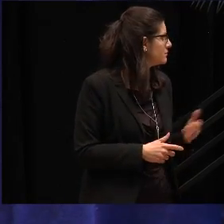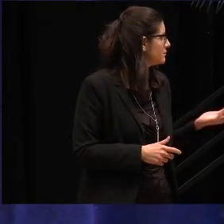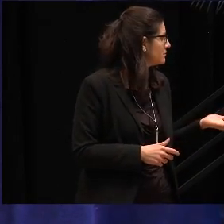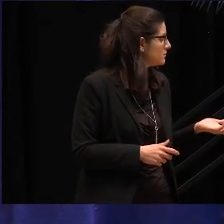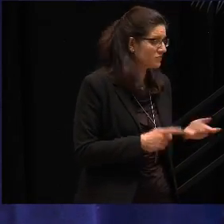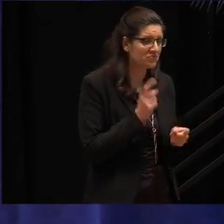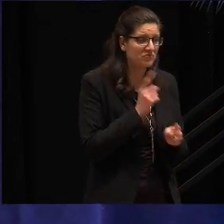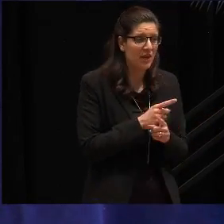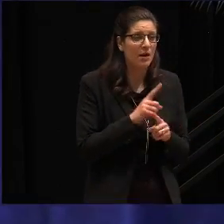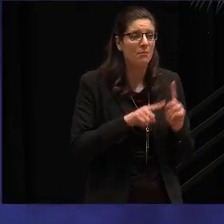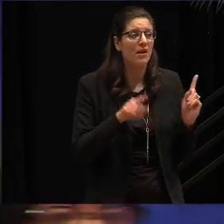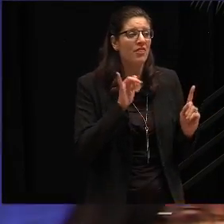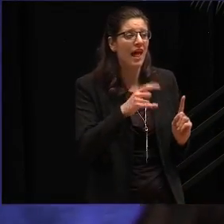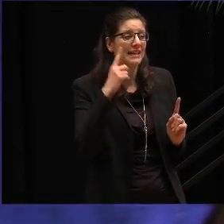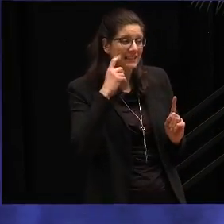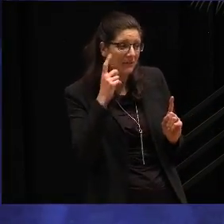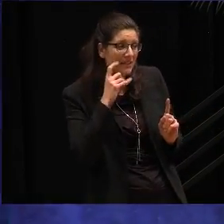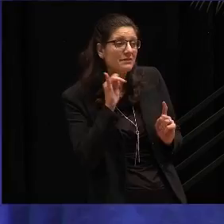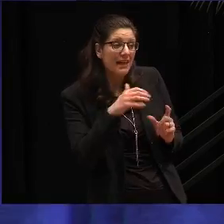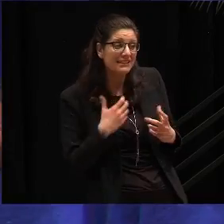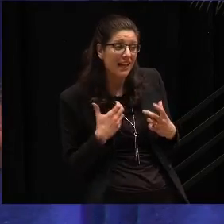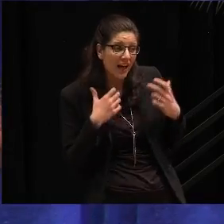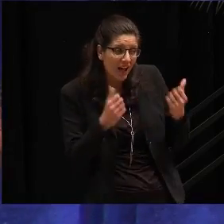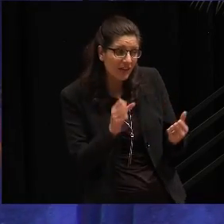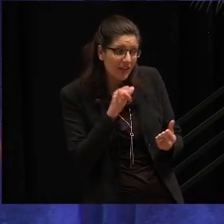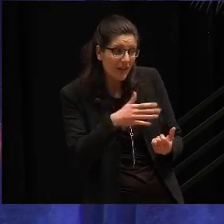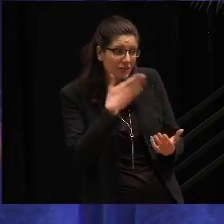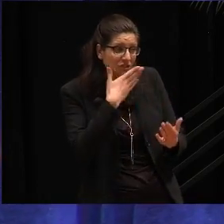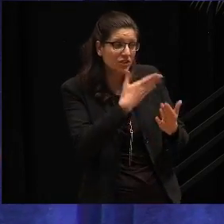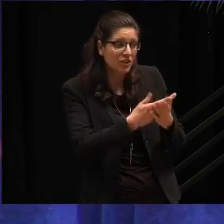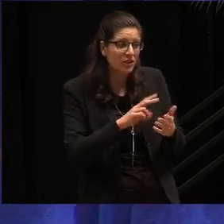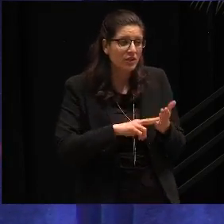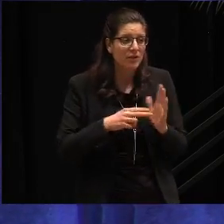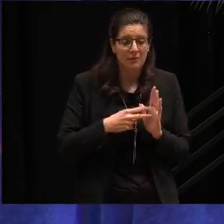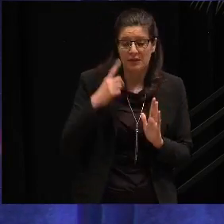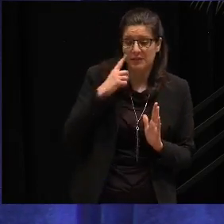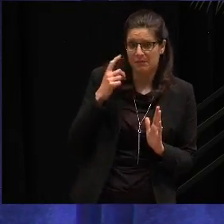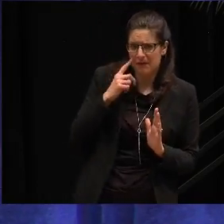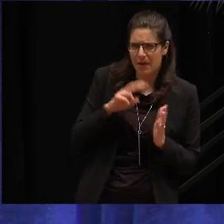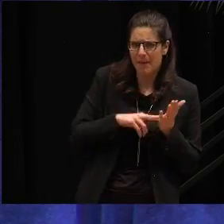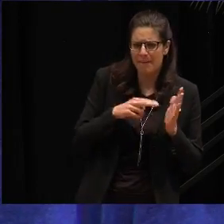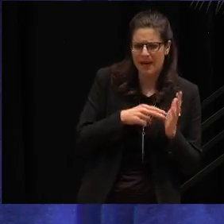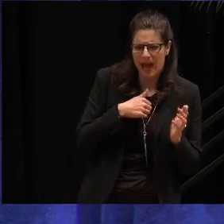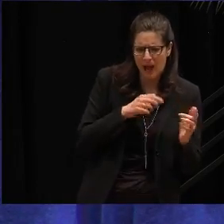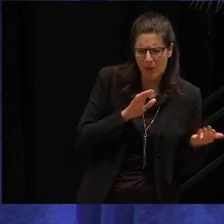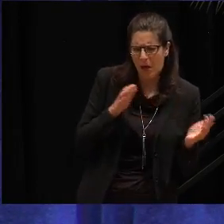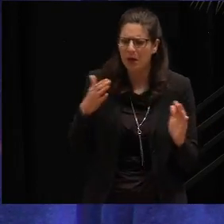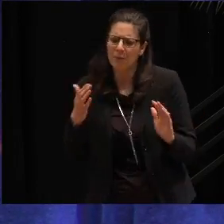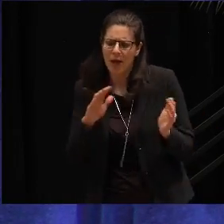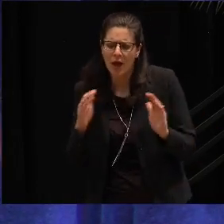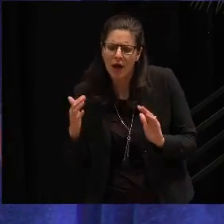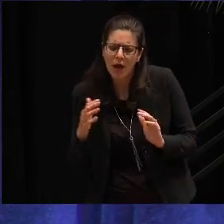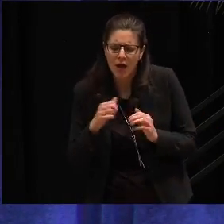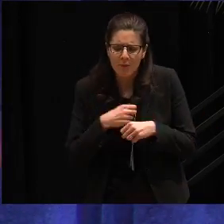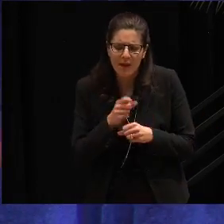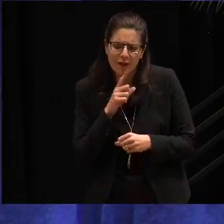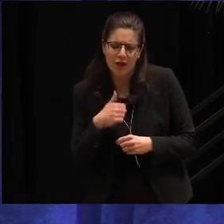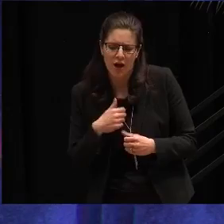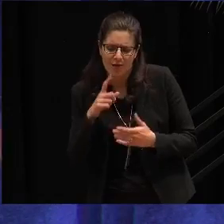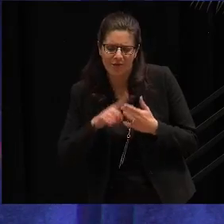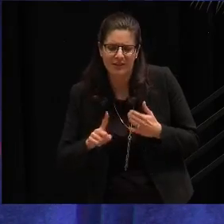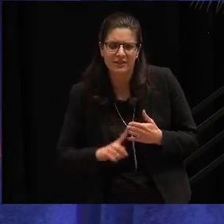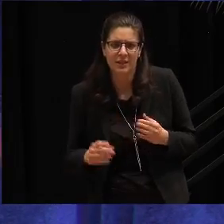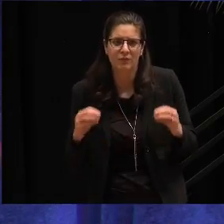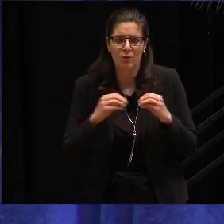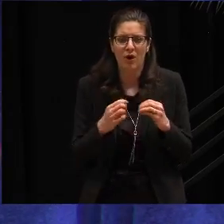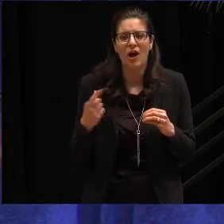the skepticism that you express is good, right? Because the skepticism is going to make you want to check sources. Yeah. It's going to want to make you investigate further. And we